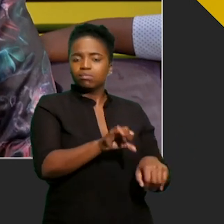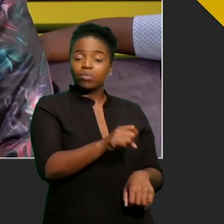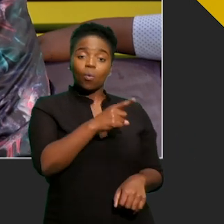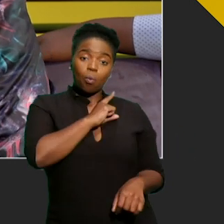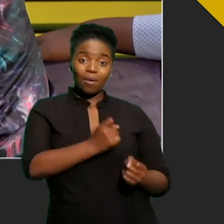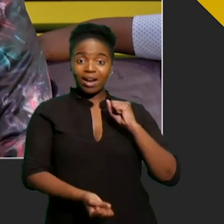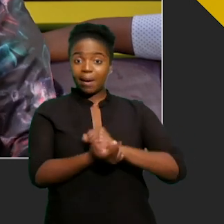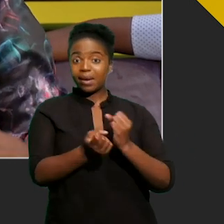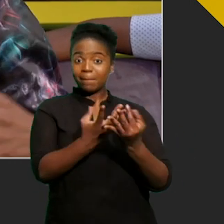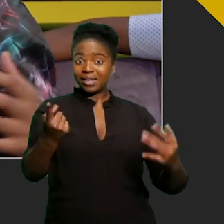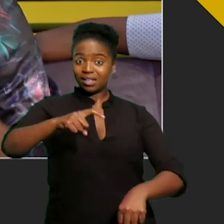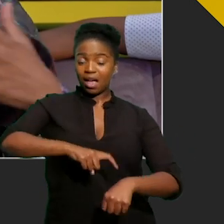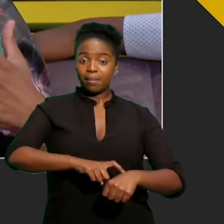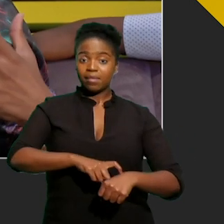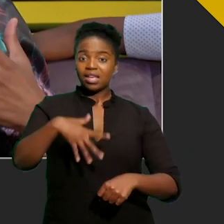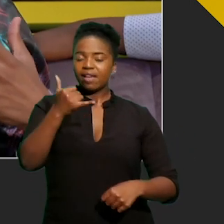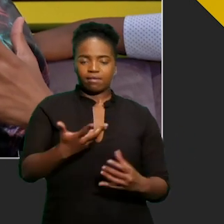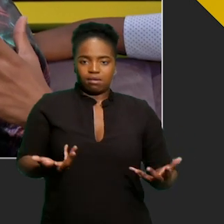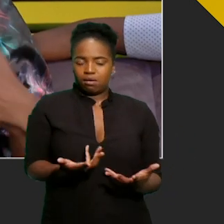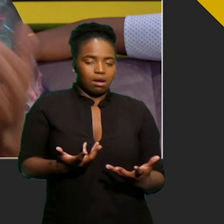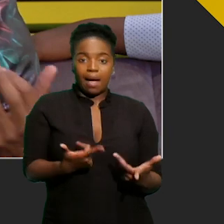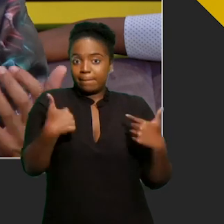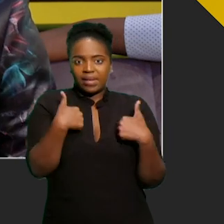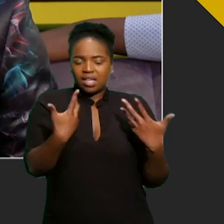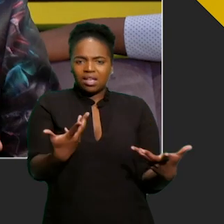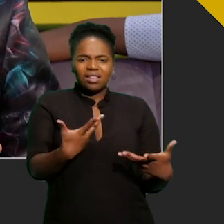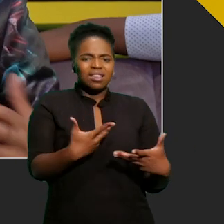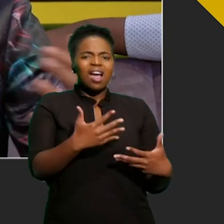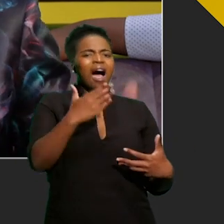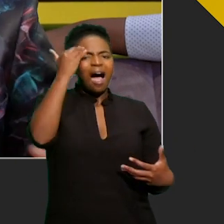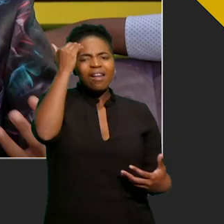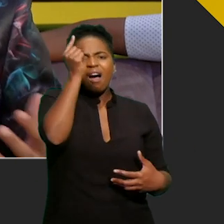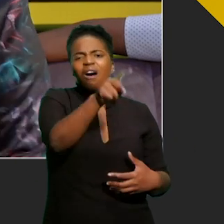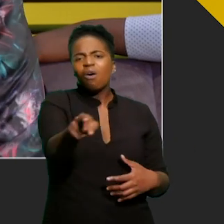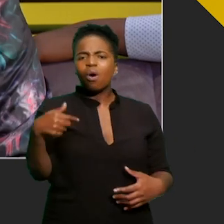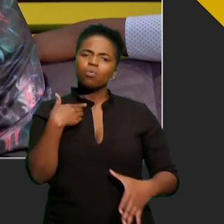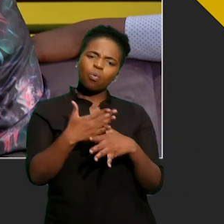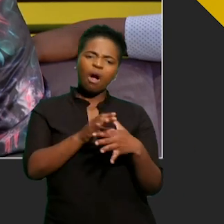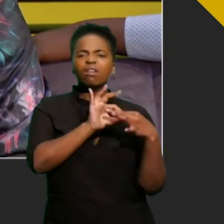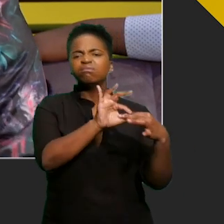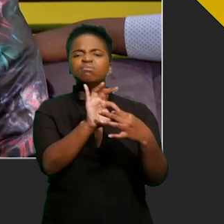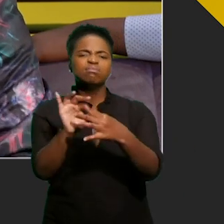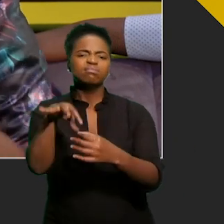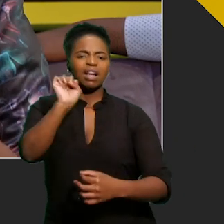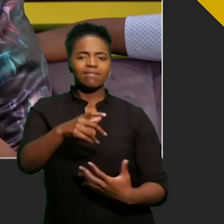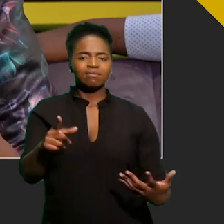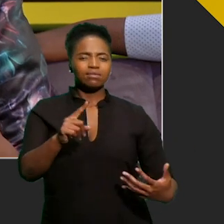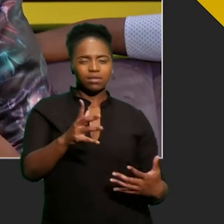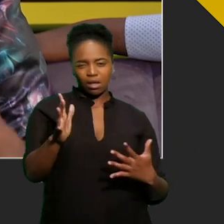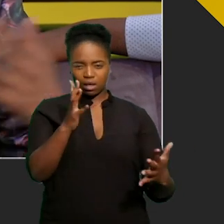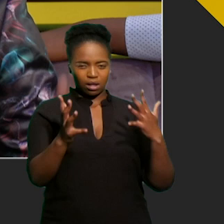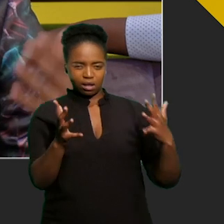lot of time also is that when you sit in a space that I sit in where I'm friendly with a lot of these people because we work in the same space, the lines get